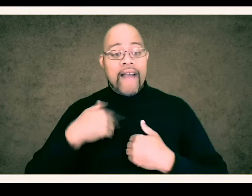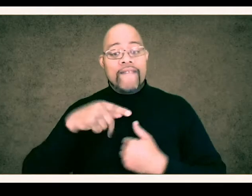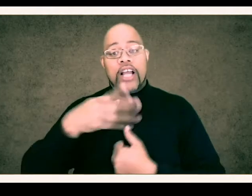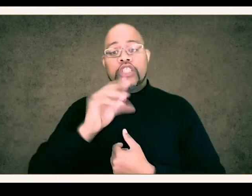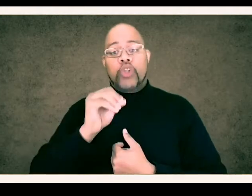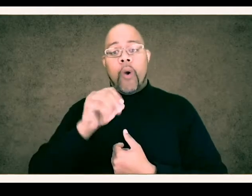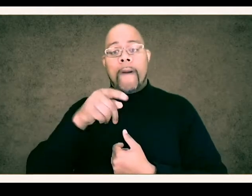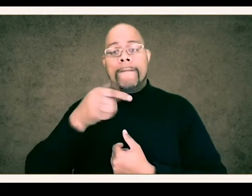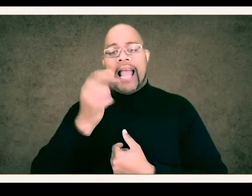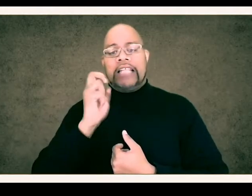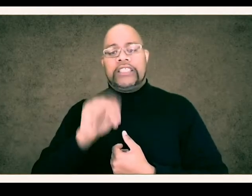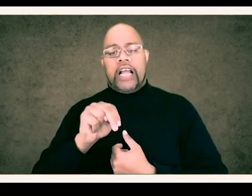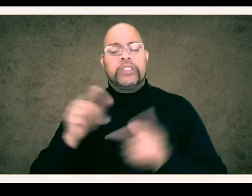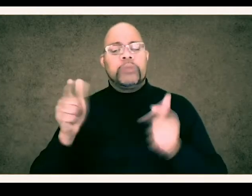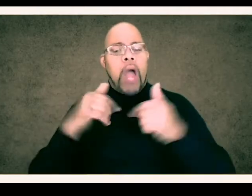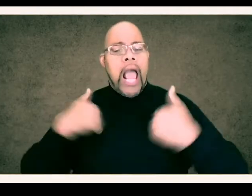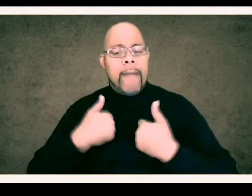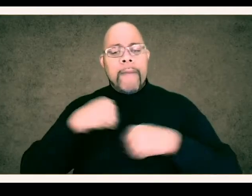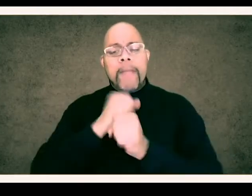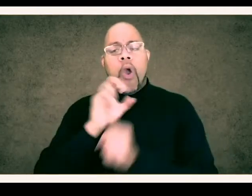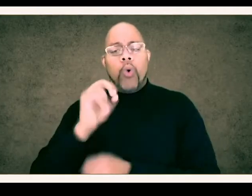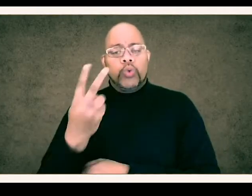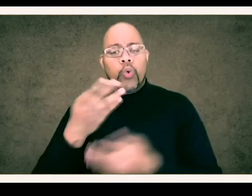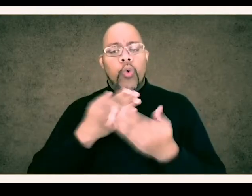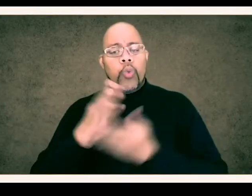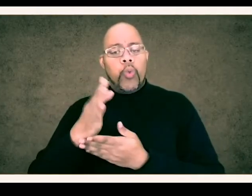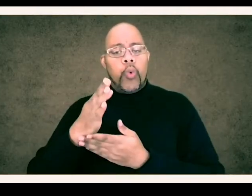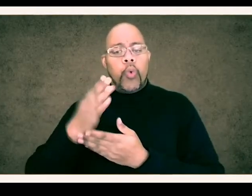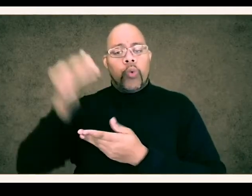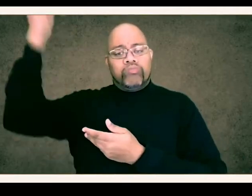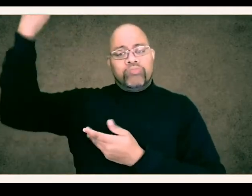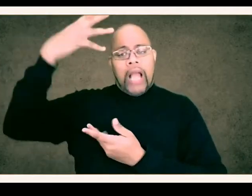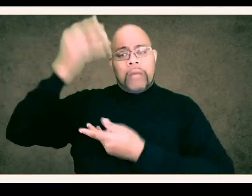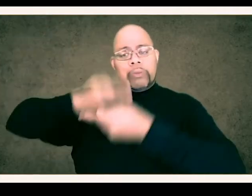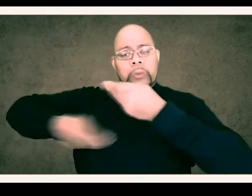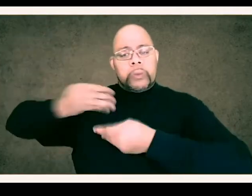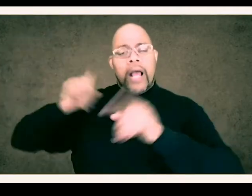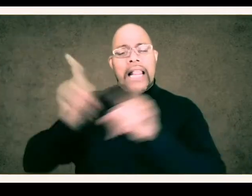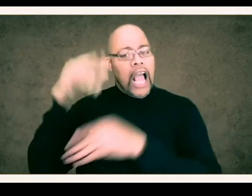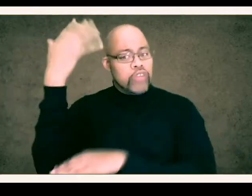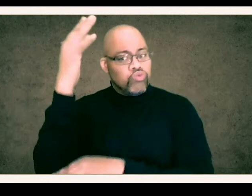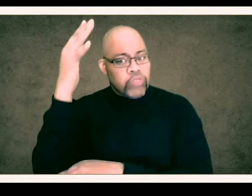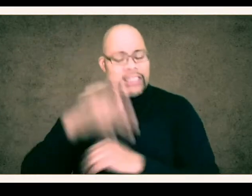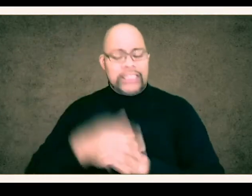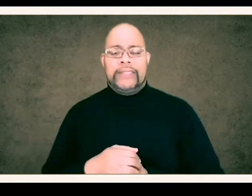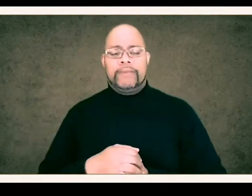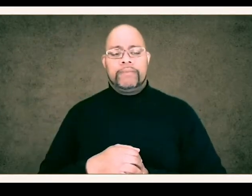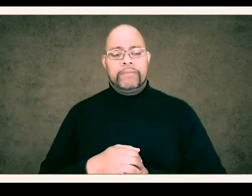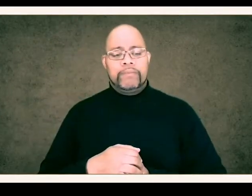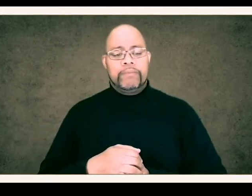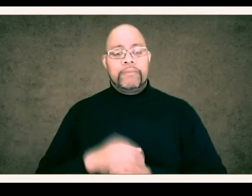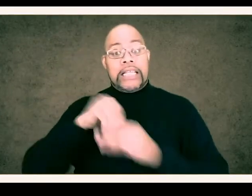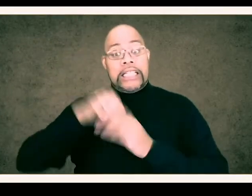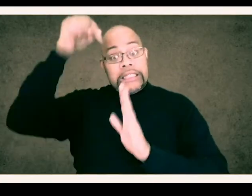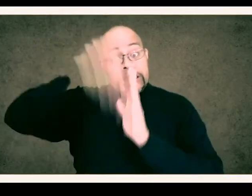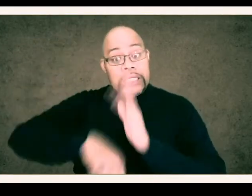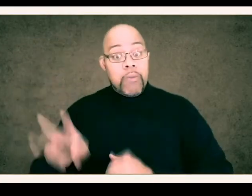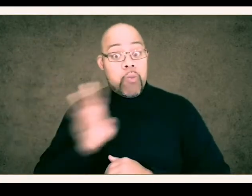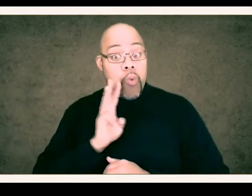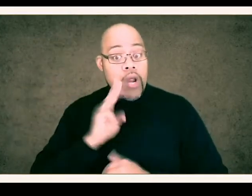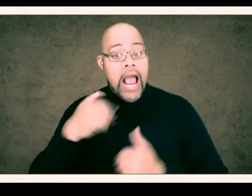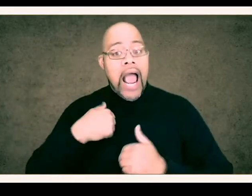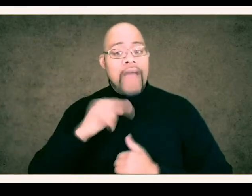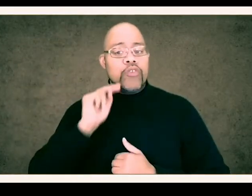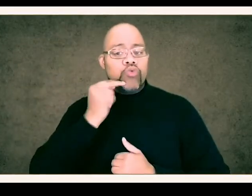which are microscopic organisms that make oxygen through photosynthesis, similar to trees that we see on land. In the deep ocean, we